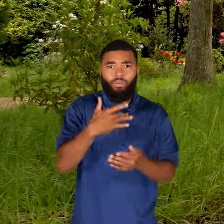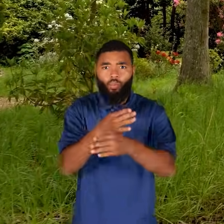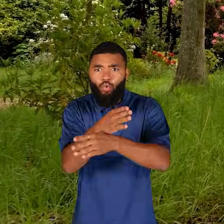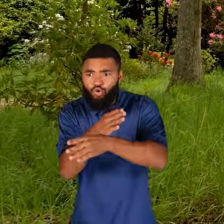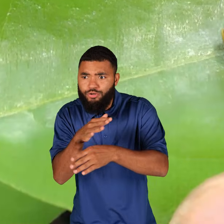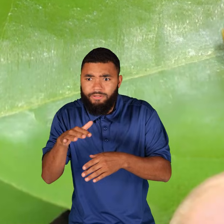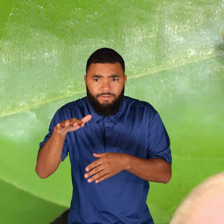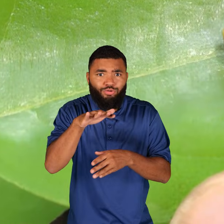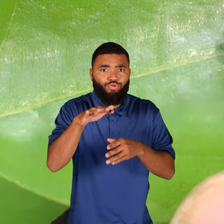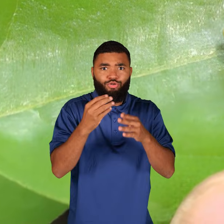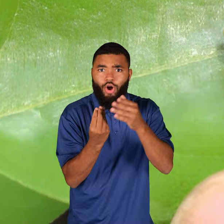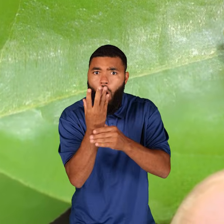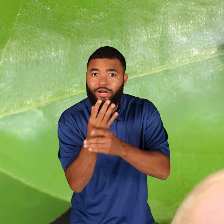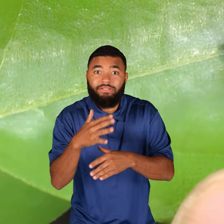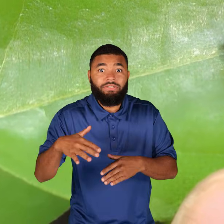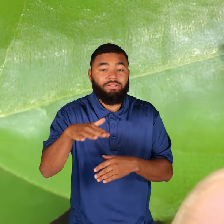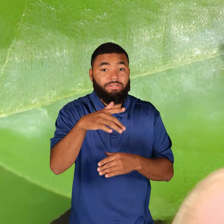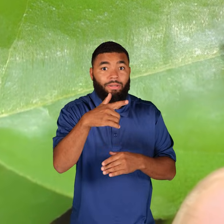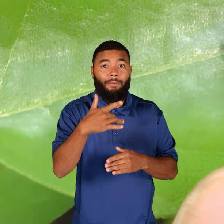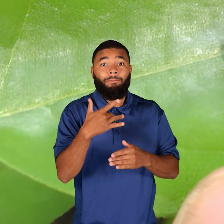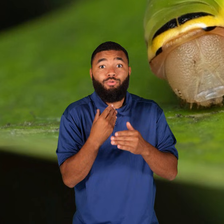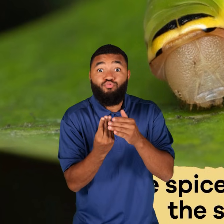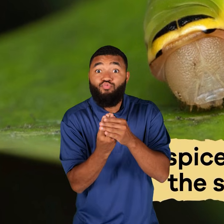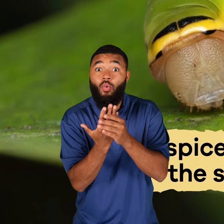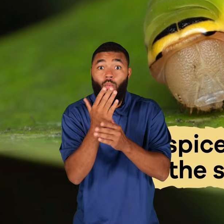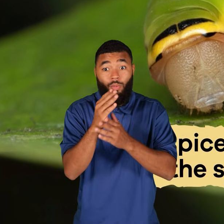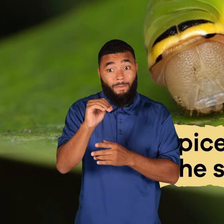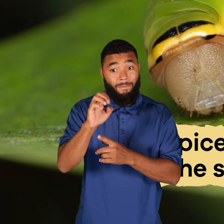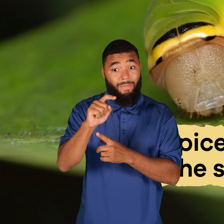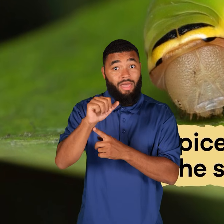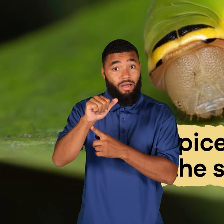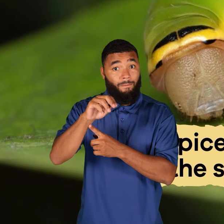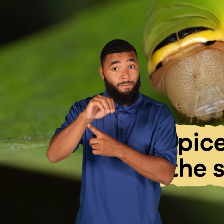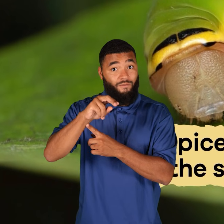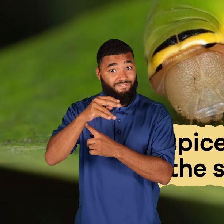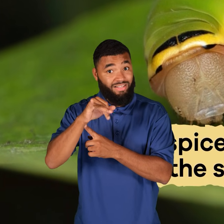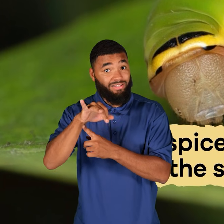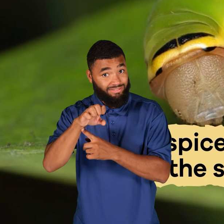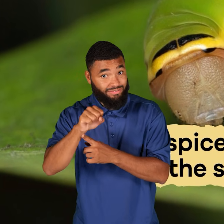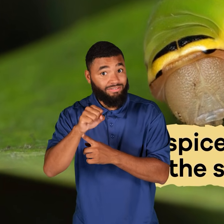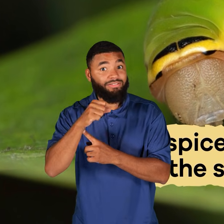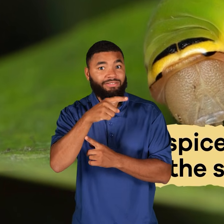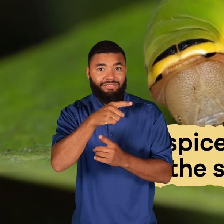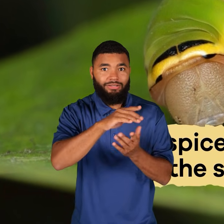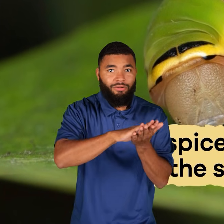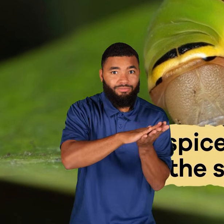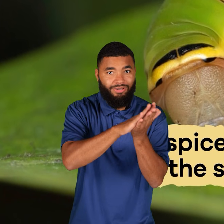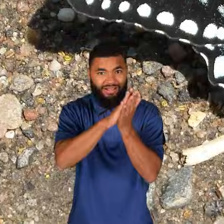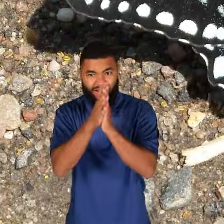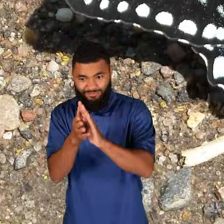gardens. As they mature through metamorphosis, the Spicebush caterpillar becomes the Spicebush